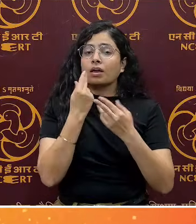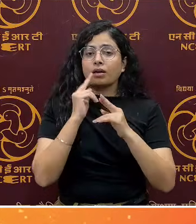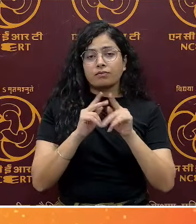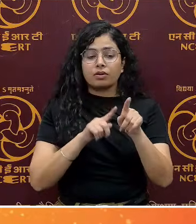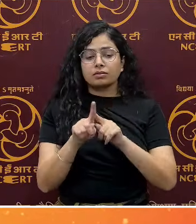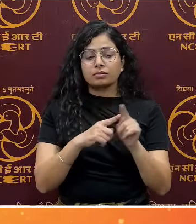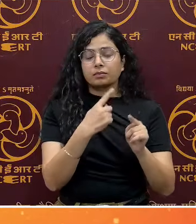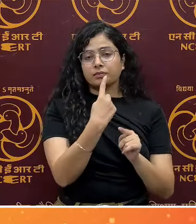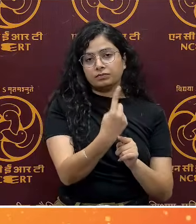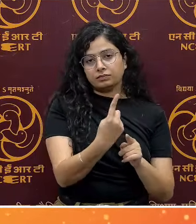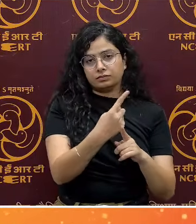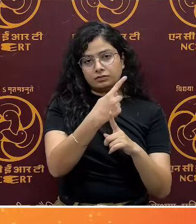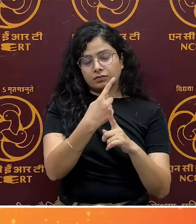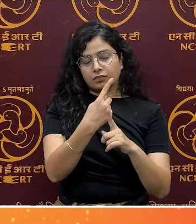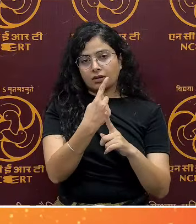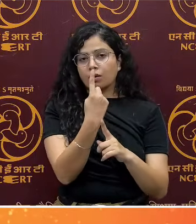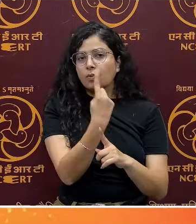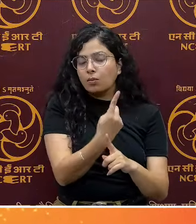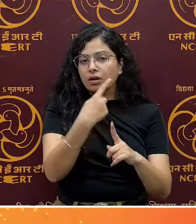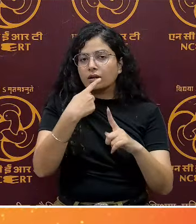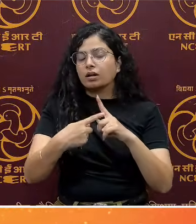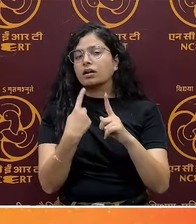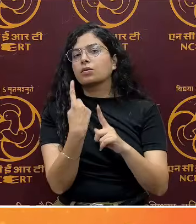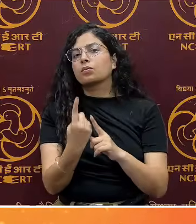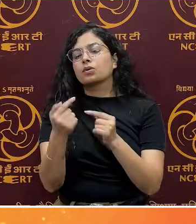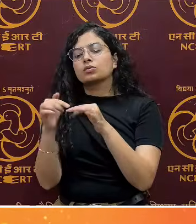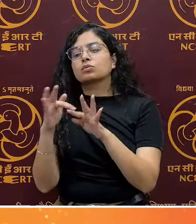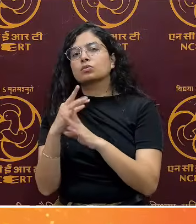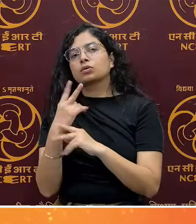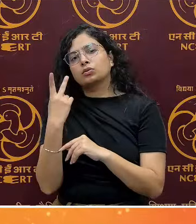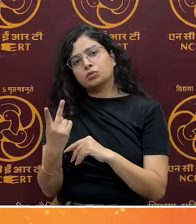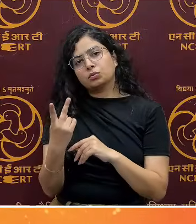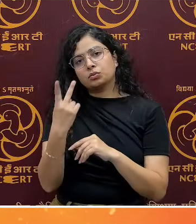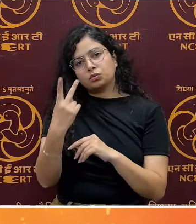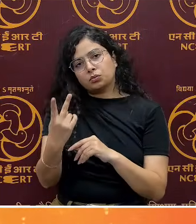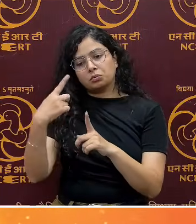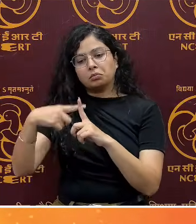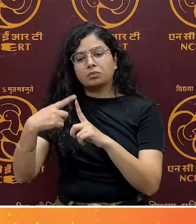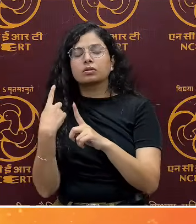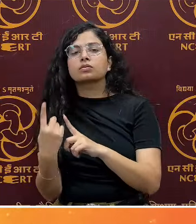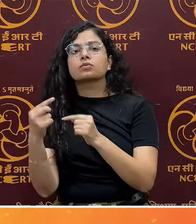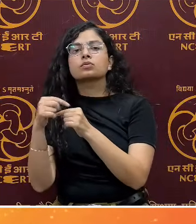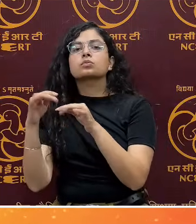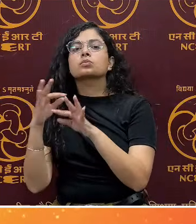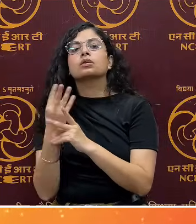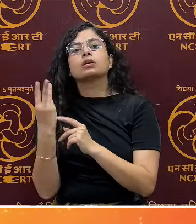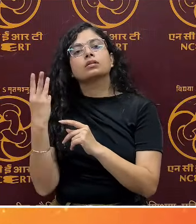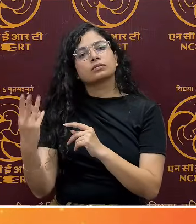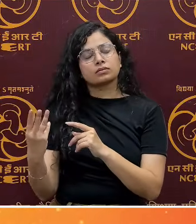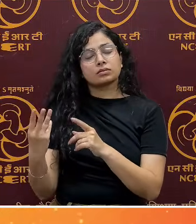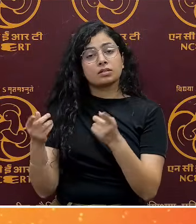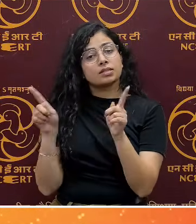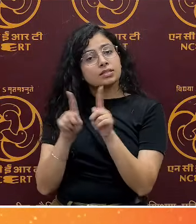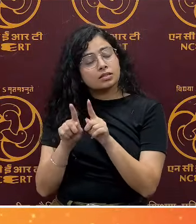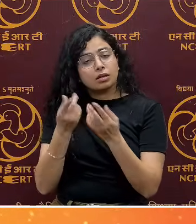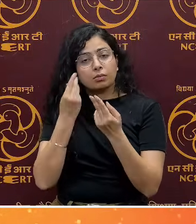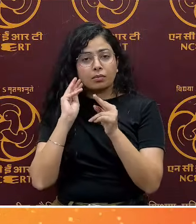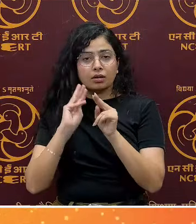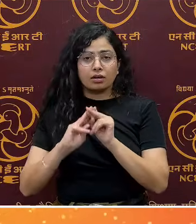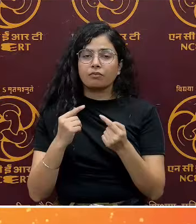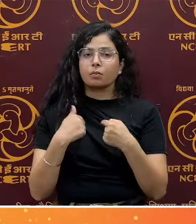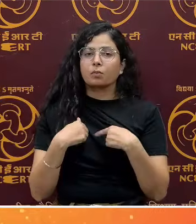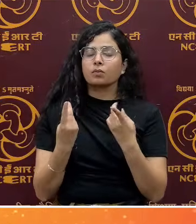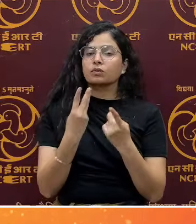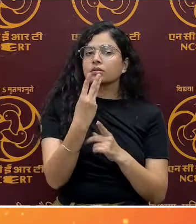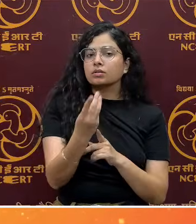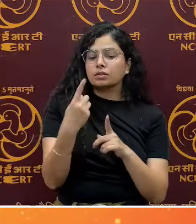this 1, this will give me 2, and then if I add 1 to this 2, I will get 3. The same one I will add to 3, I will get 4.